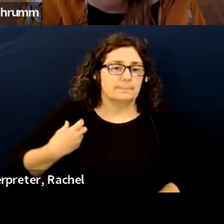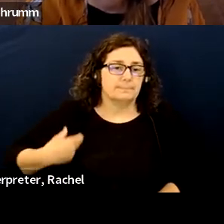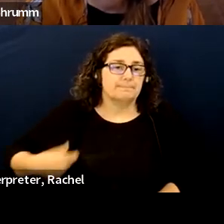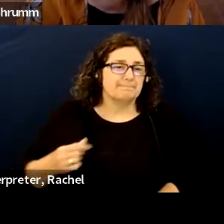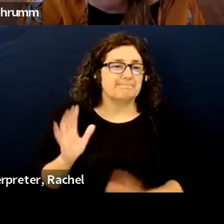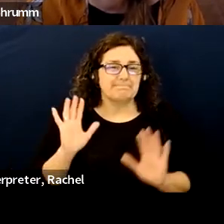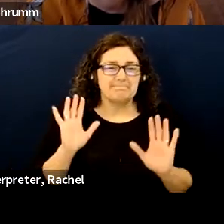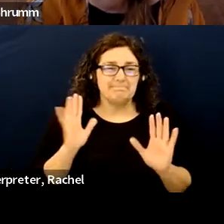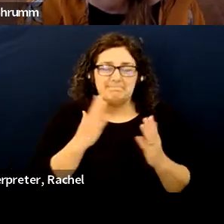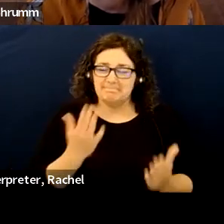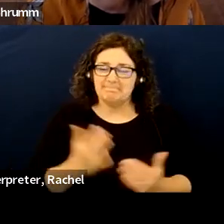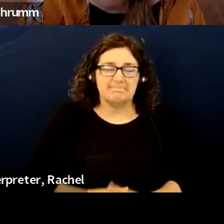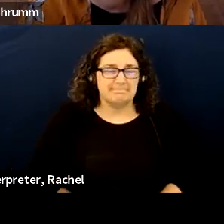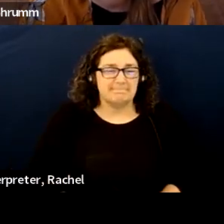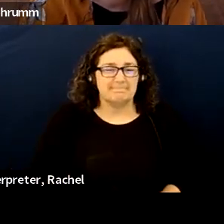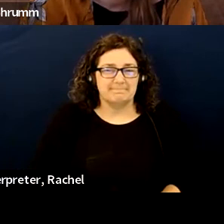Yeah, Heishka.